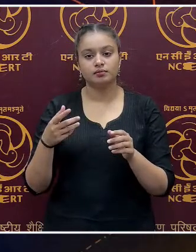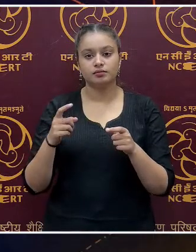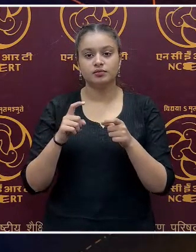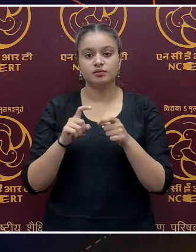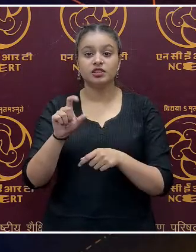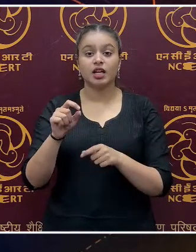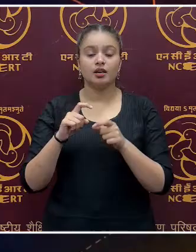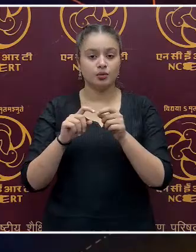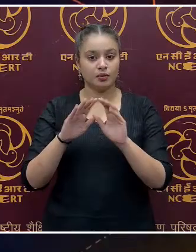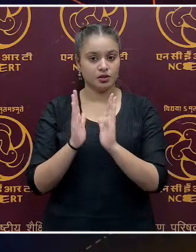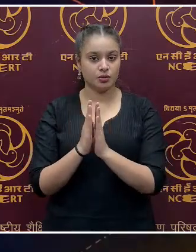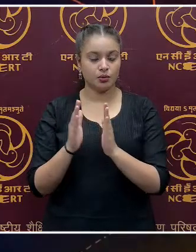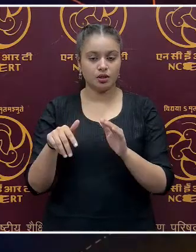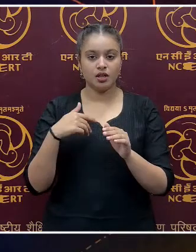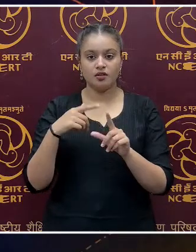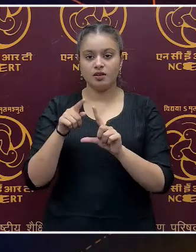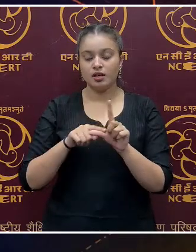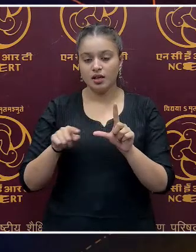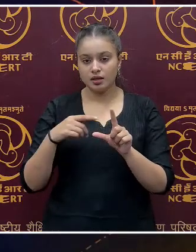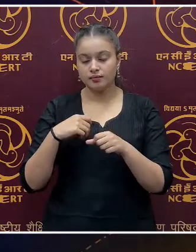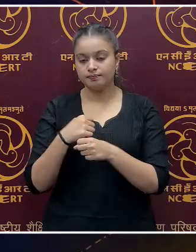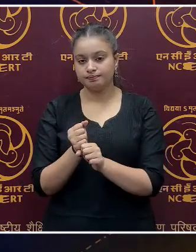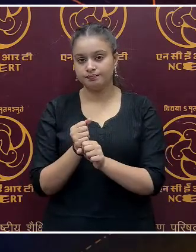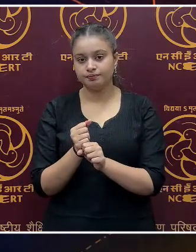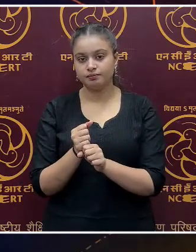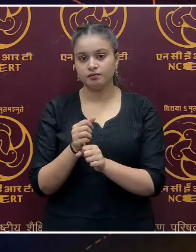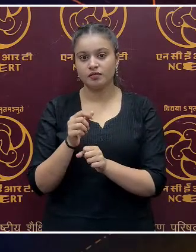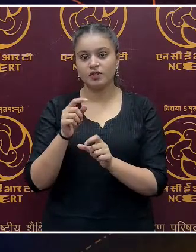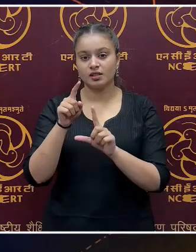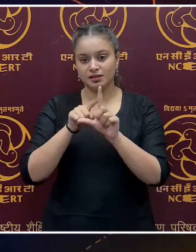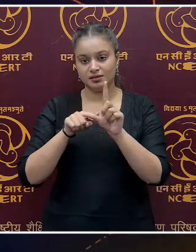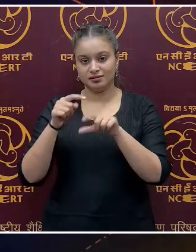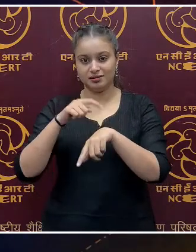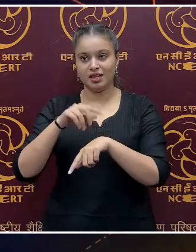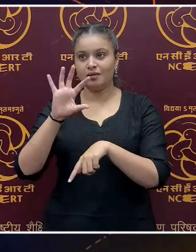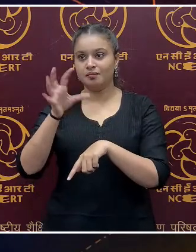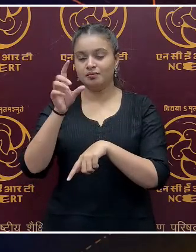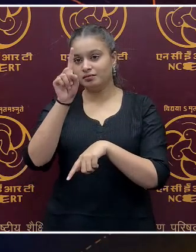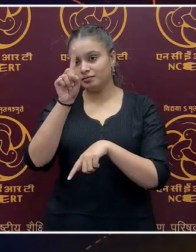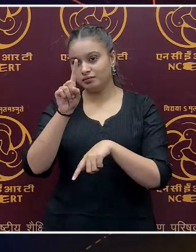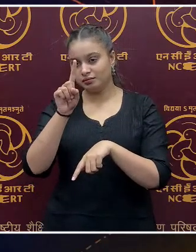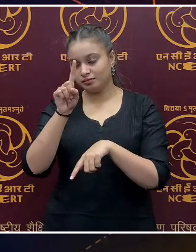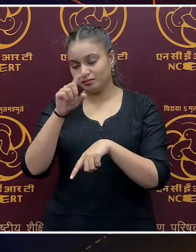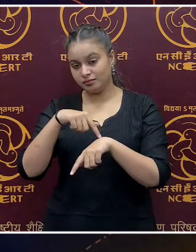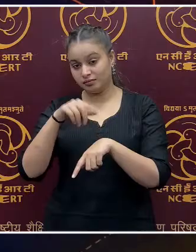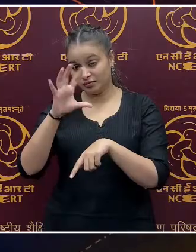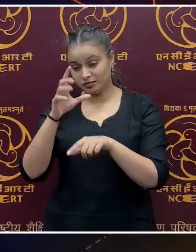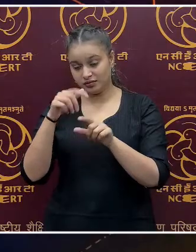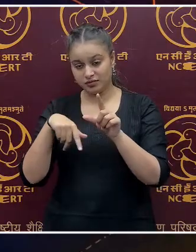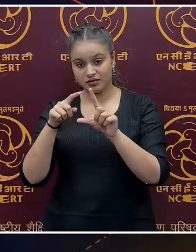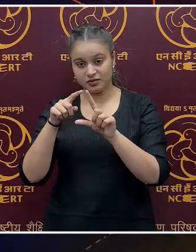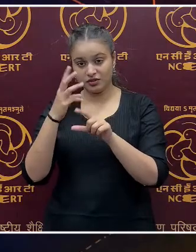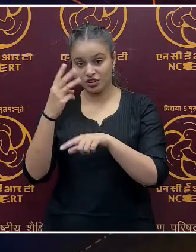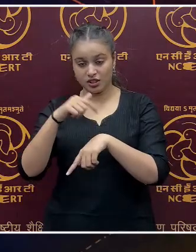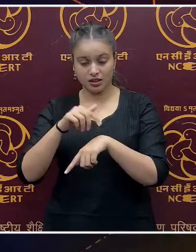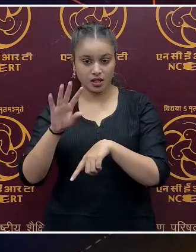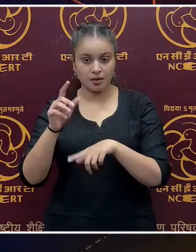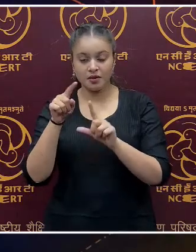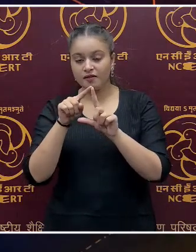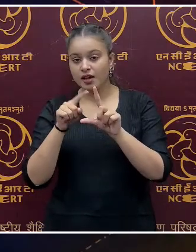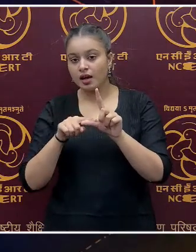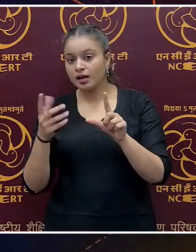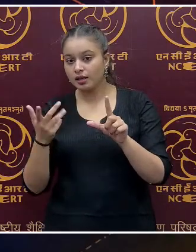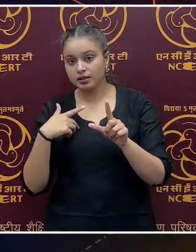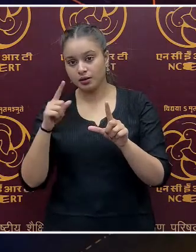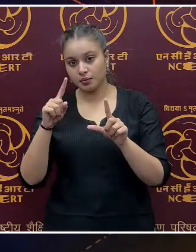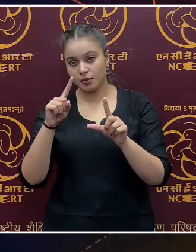10 questions. What angle is formed at the 3 o'clock. Obviously they can already know that each, like 1